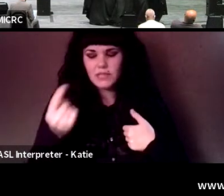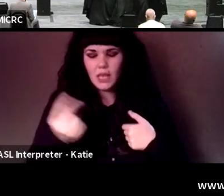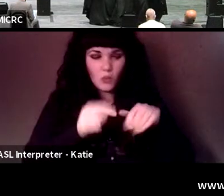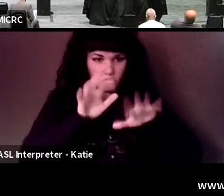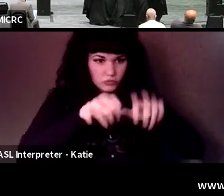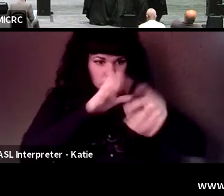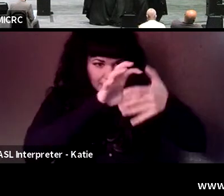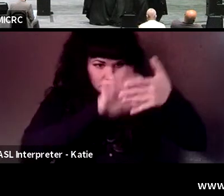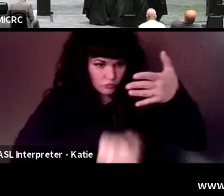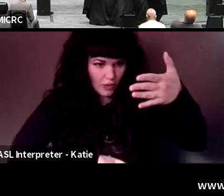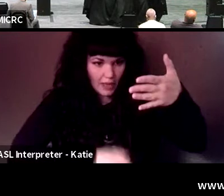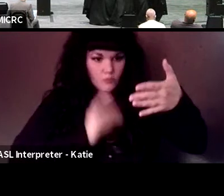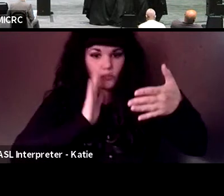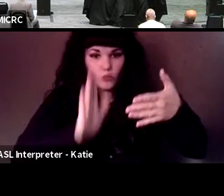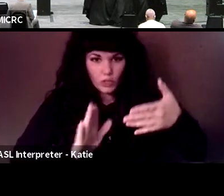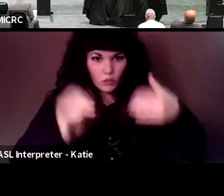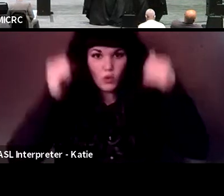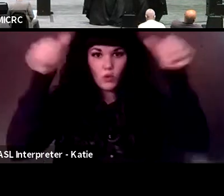and posted on